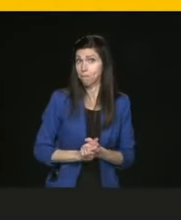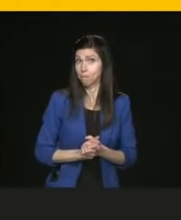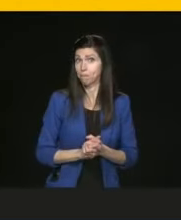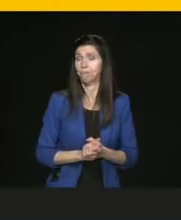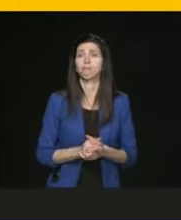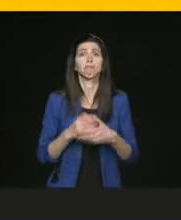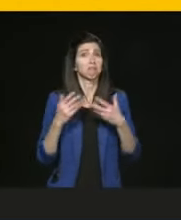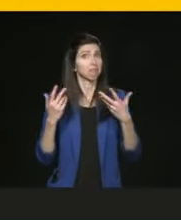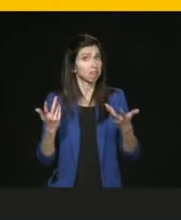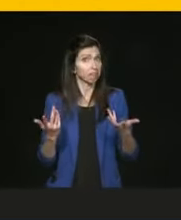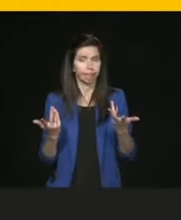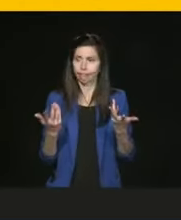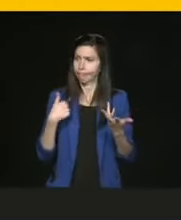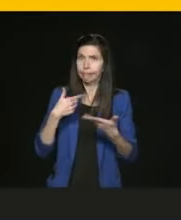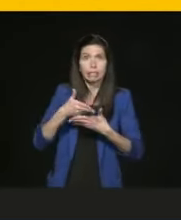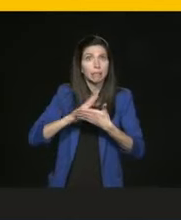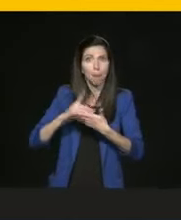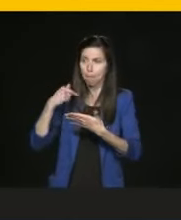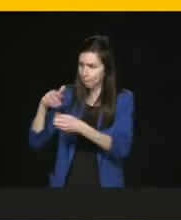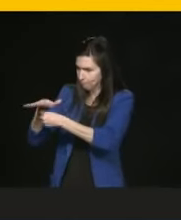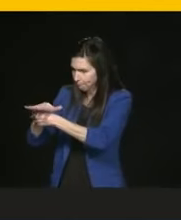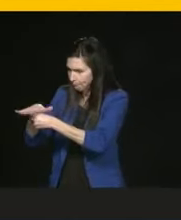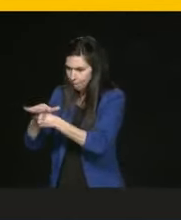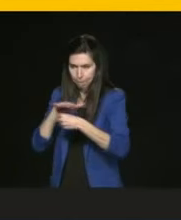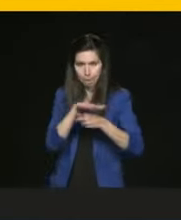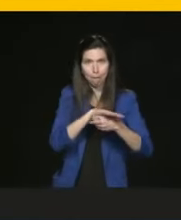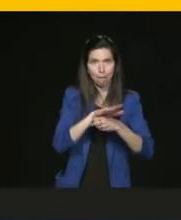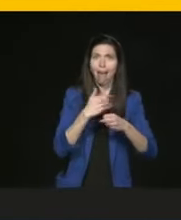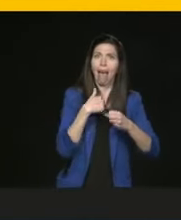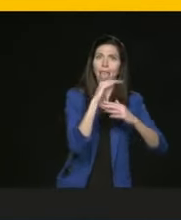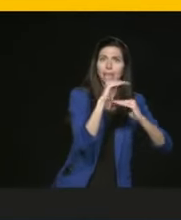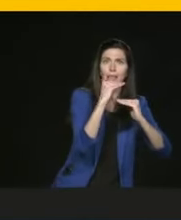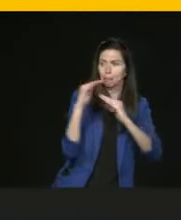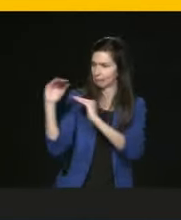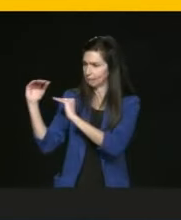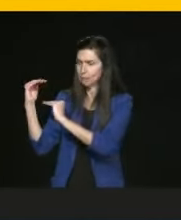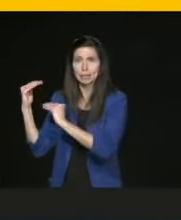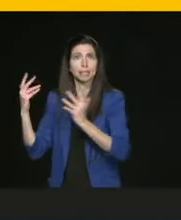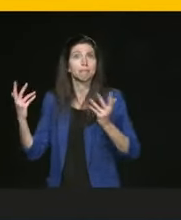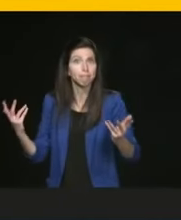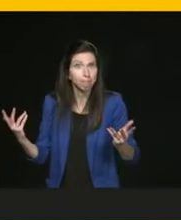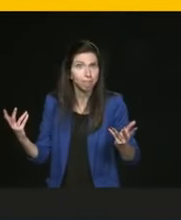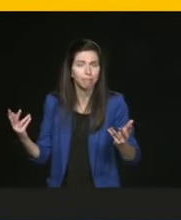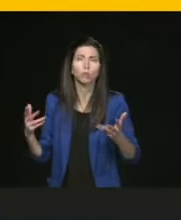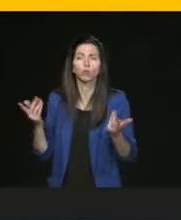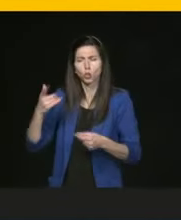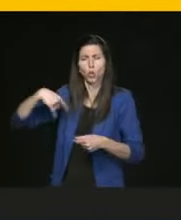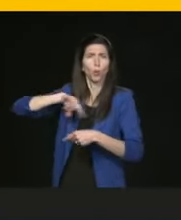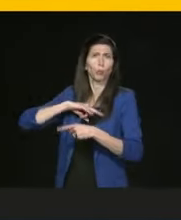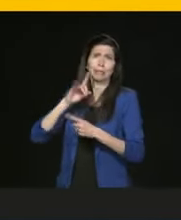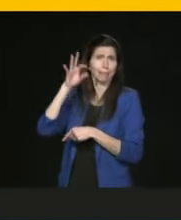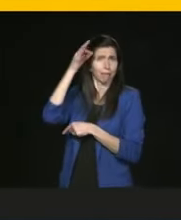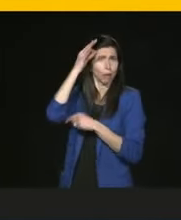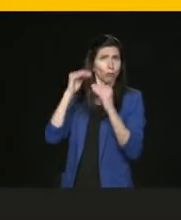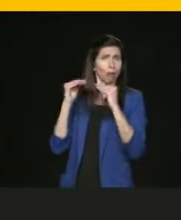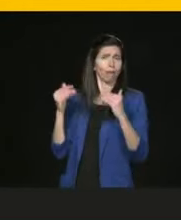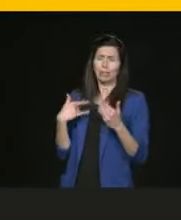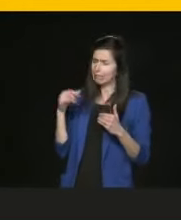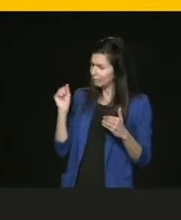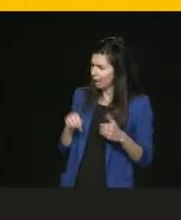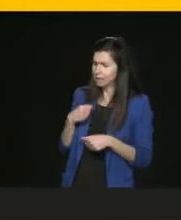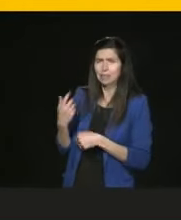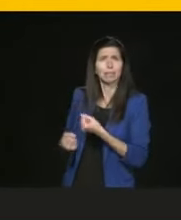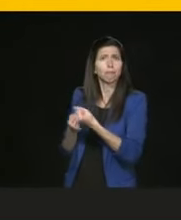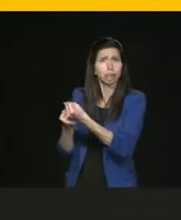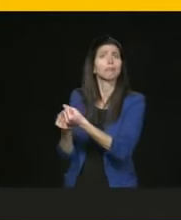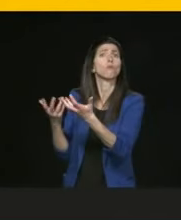issues. The government of Canada, of course, wants to provide support, but must do so in such